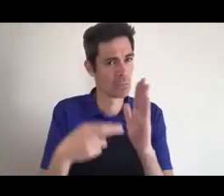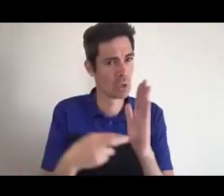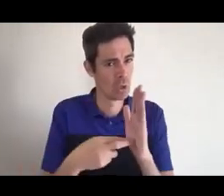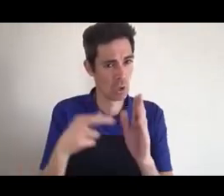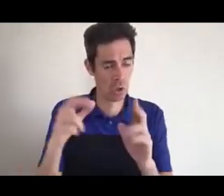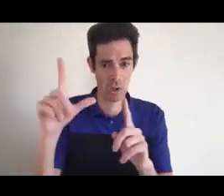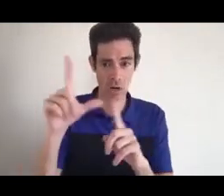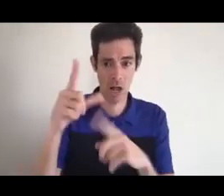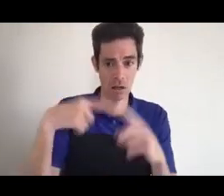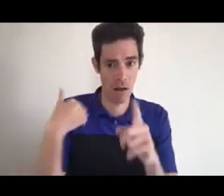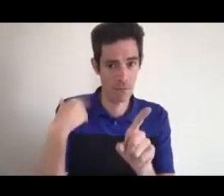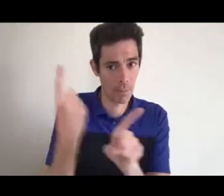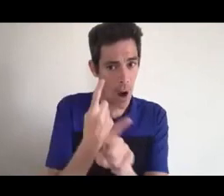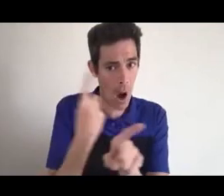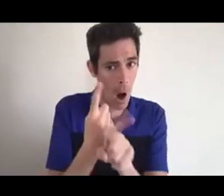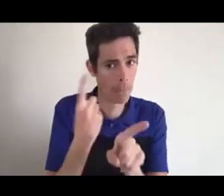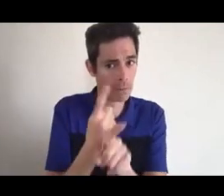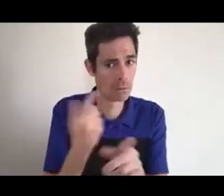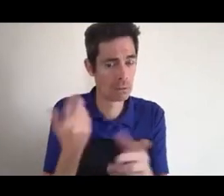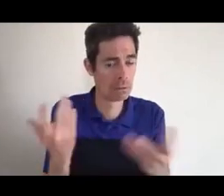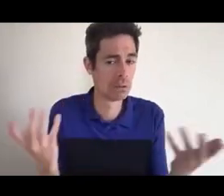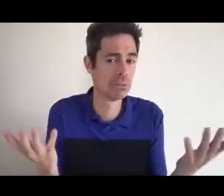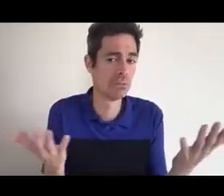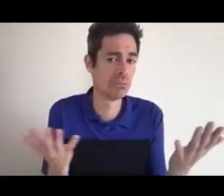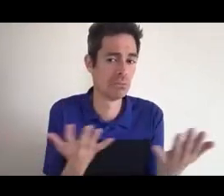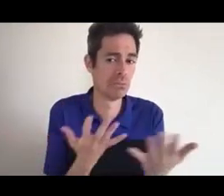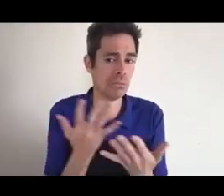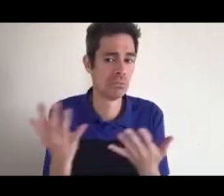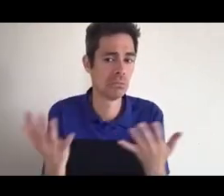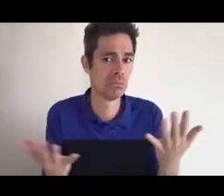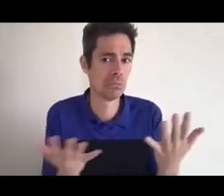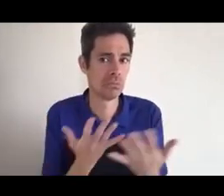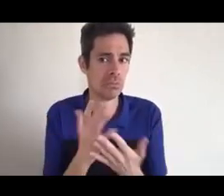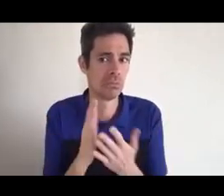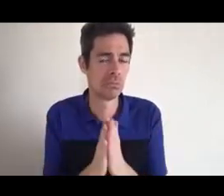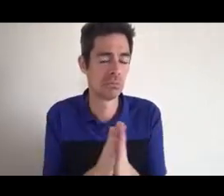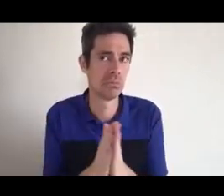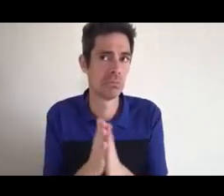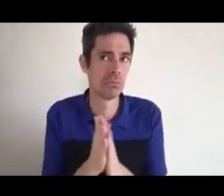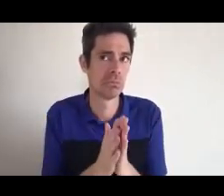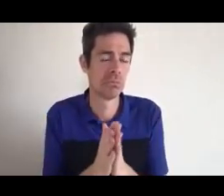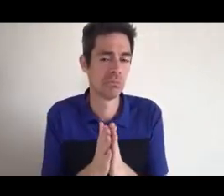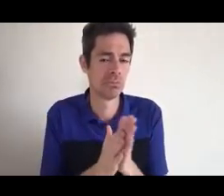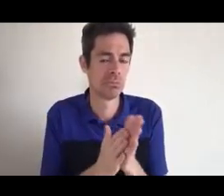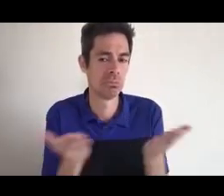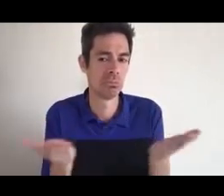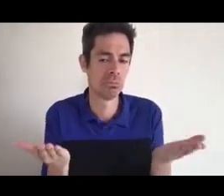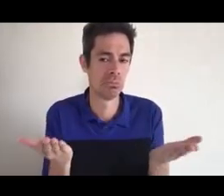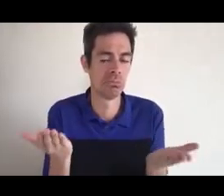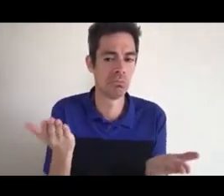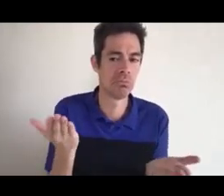Somebody had asked, is there any rule about lettered signs as to when they're appropriate?